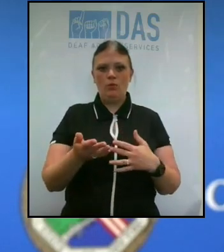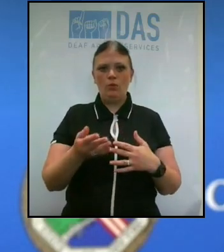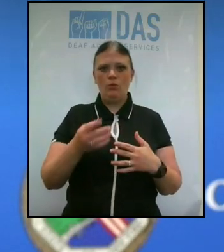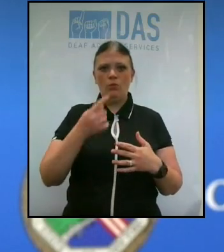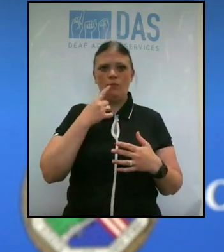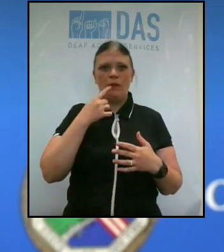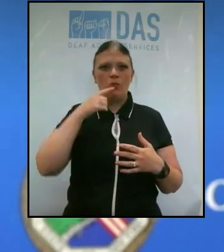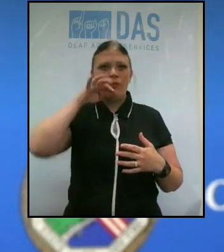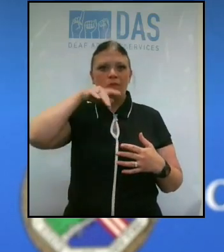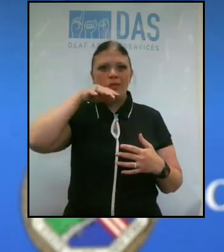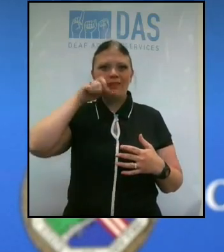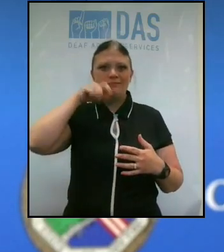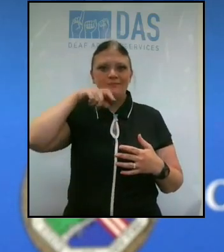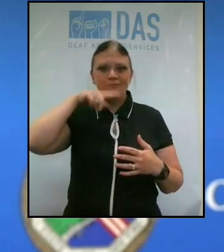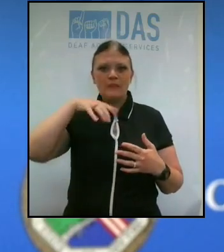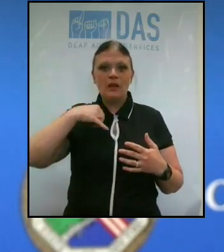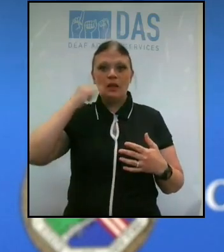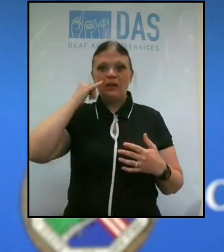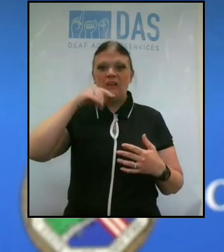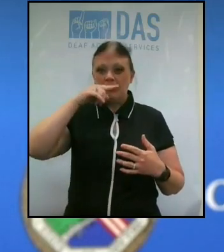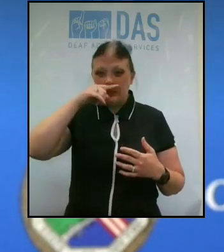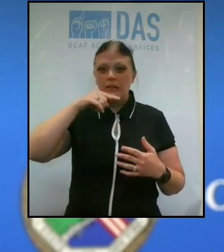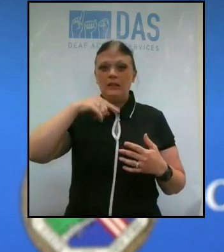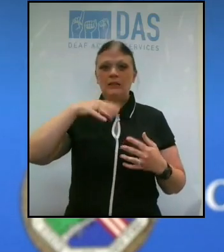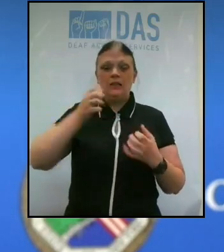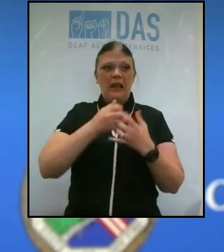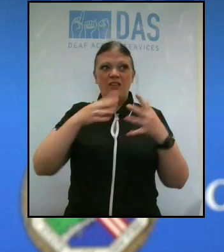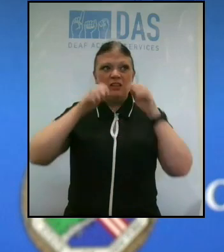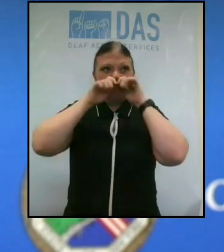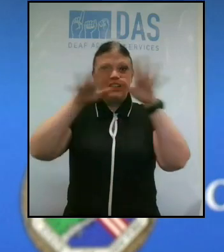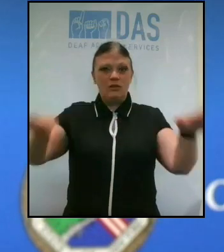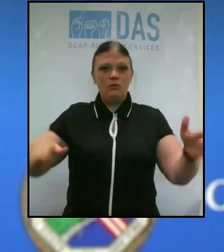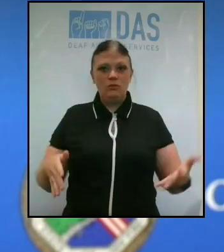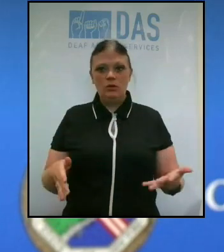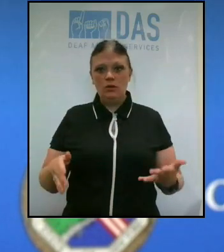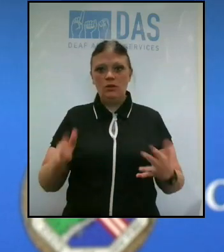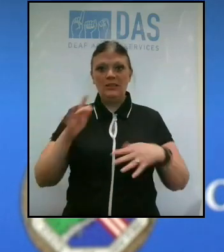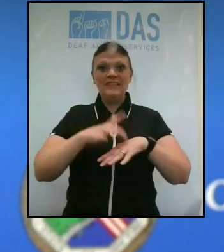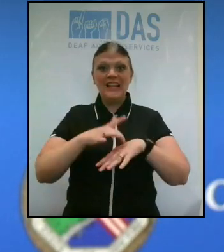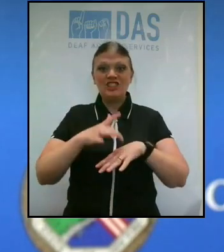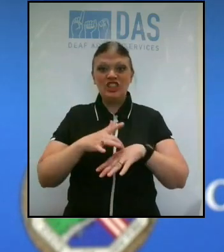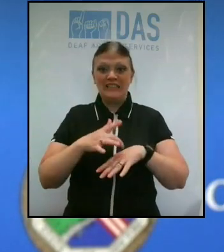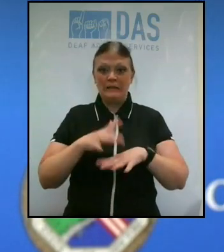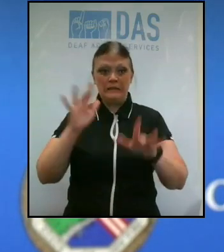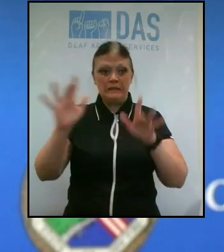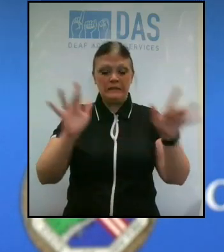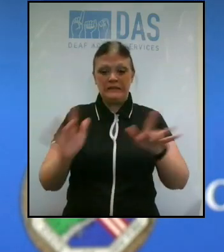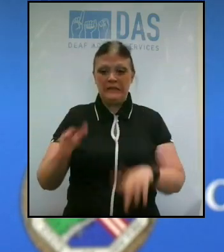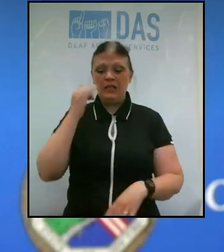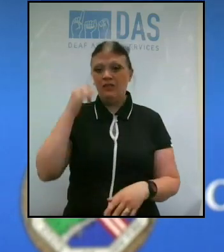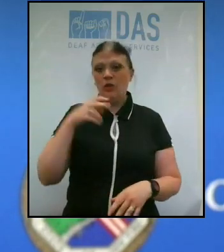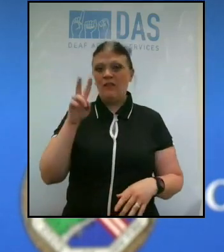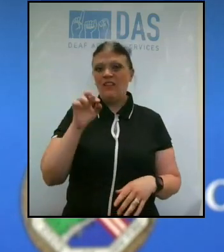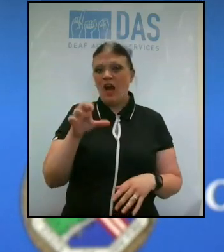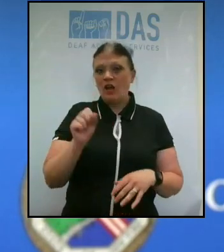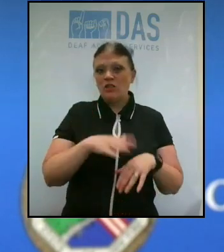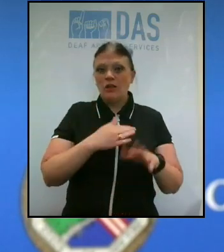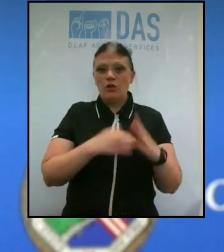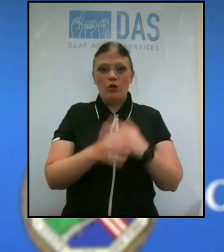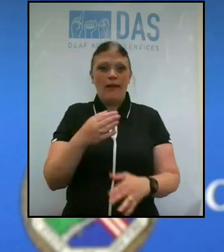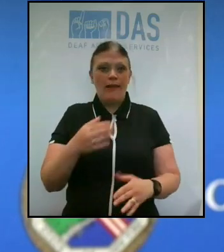out of your mouth. If you're sneezing, what comes out of your nose. Touching an individual if you have the virus on your hands.